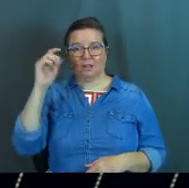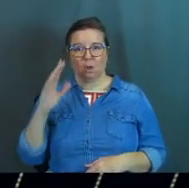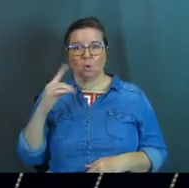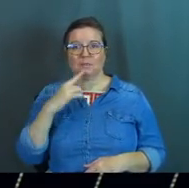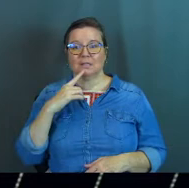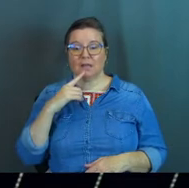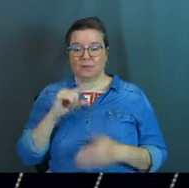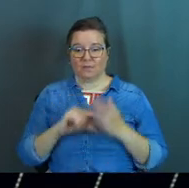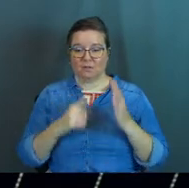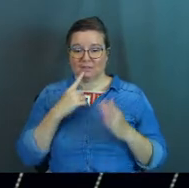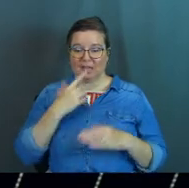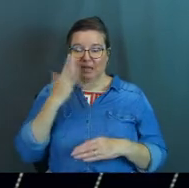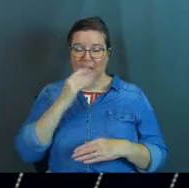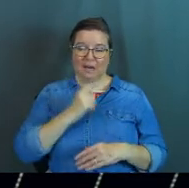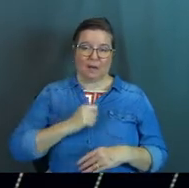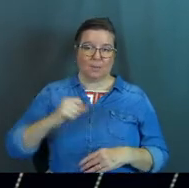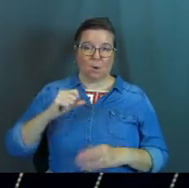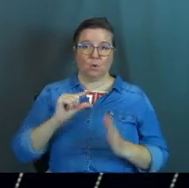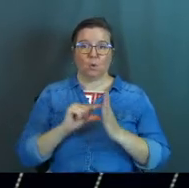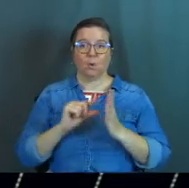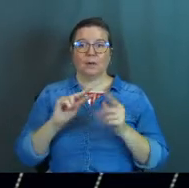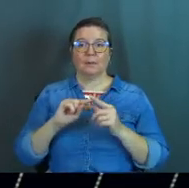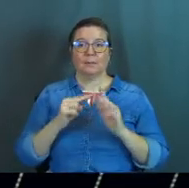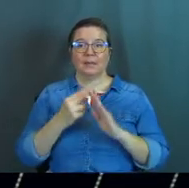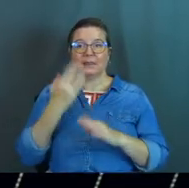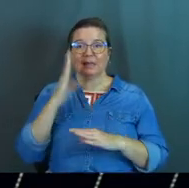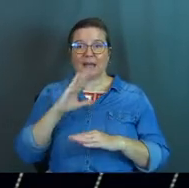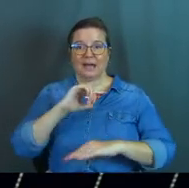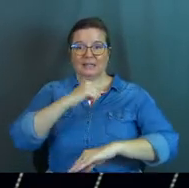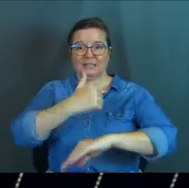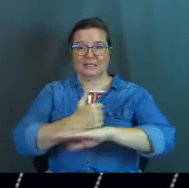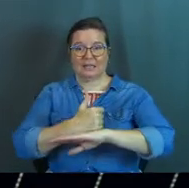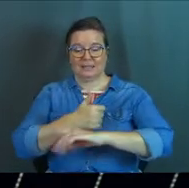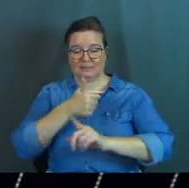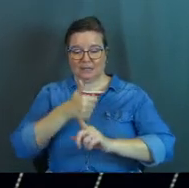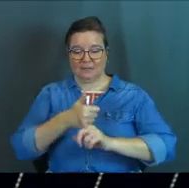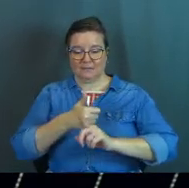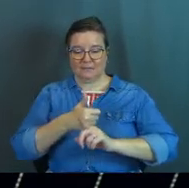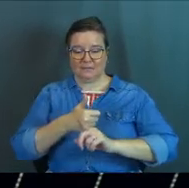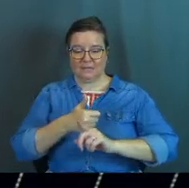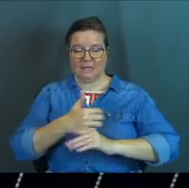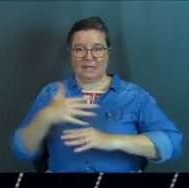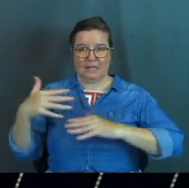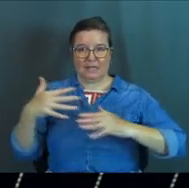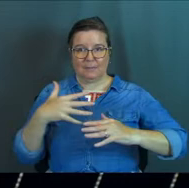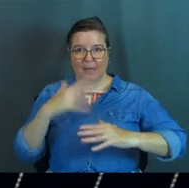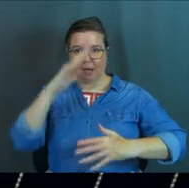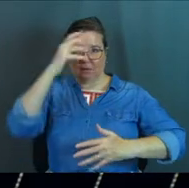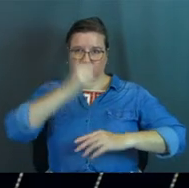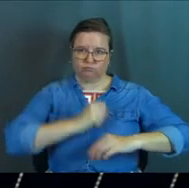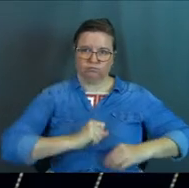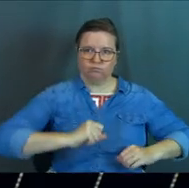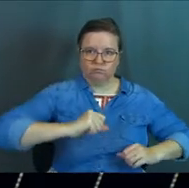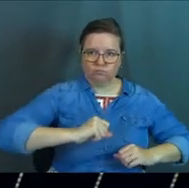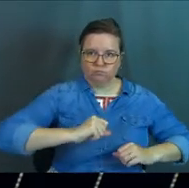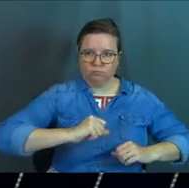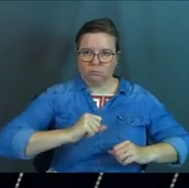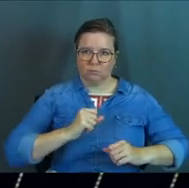verse that says God opposes the proud, the words mean that God sets himself in battle array against